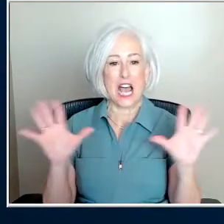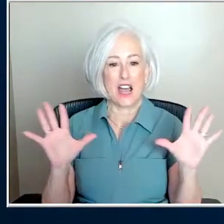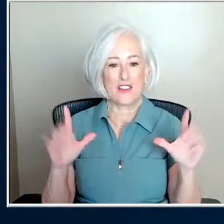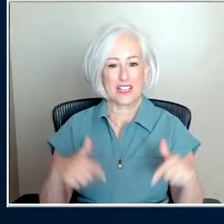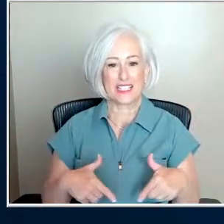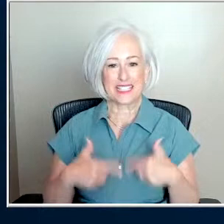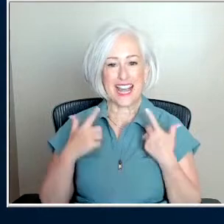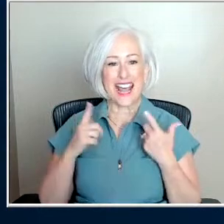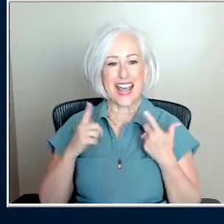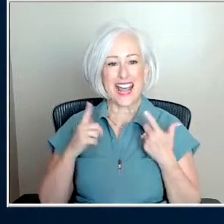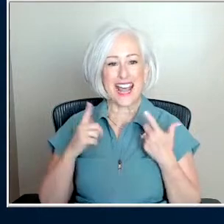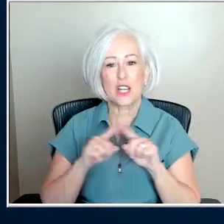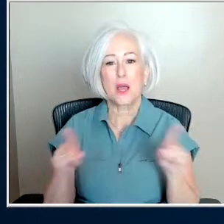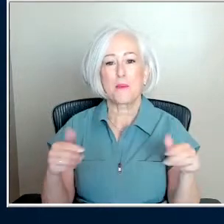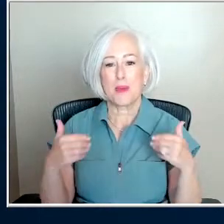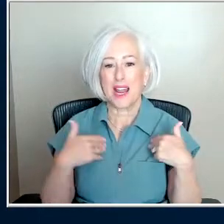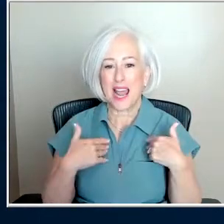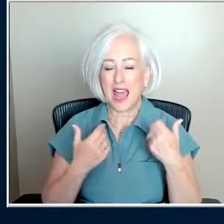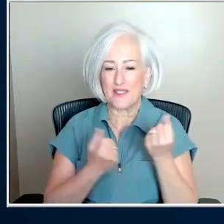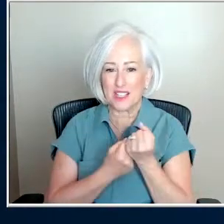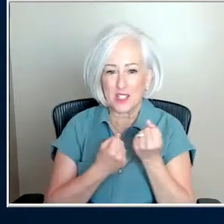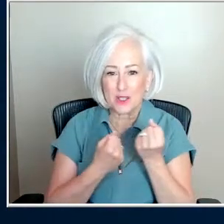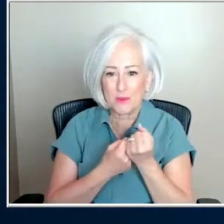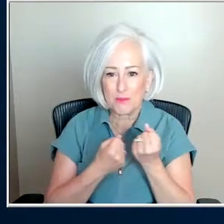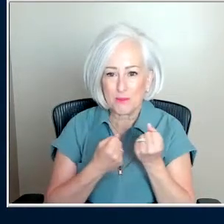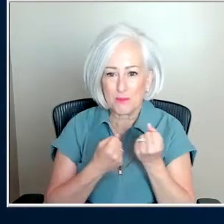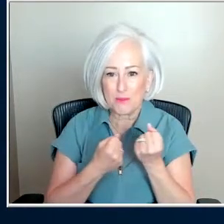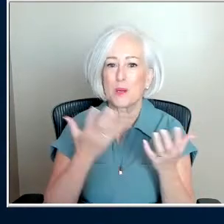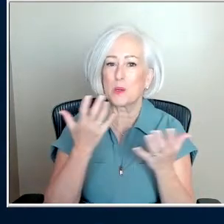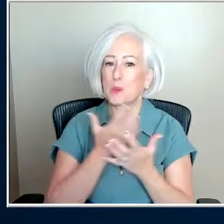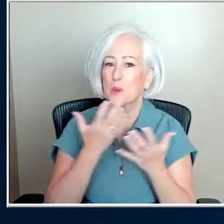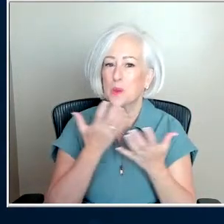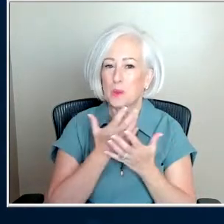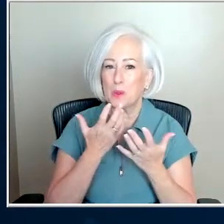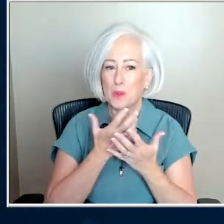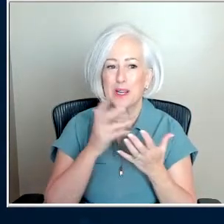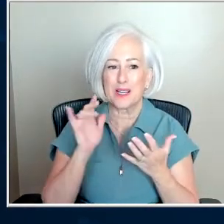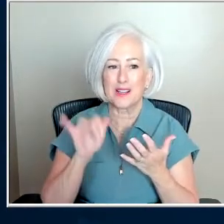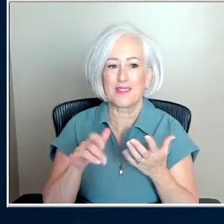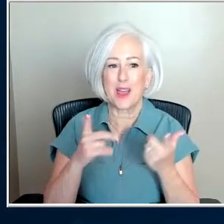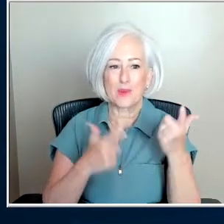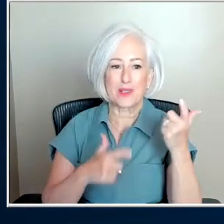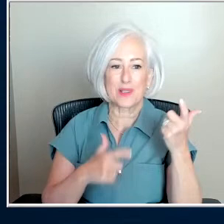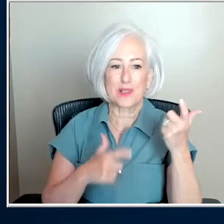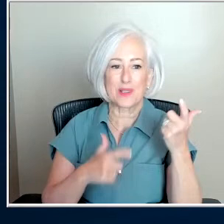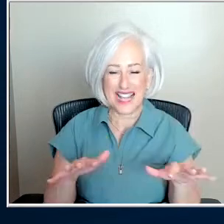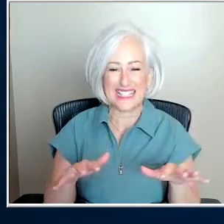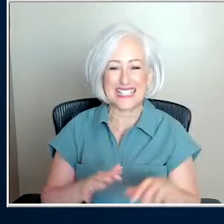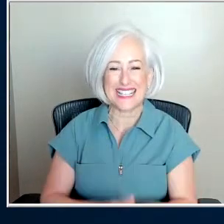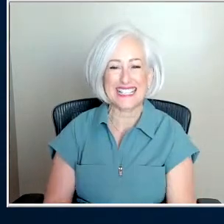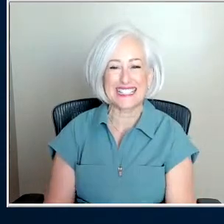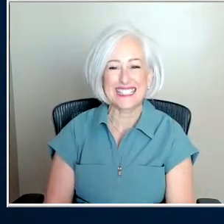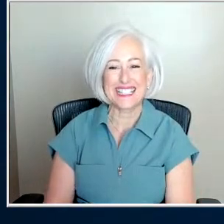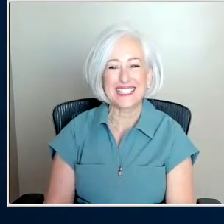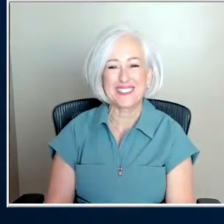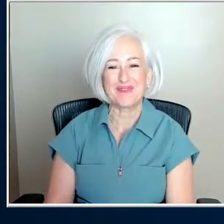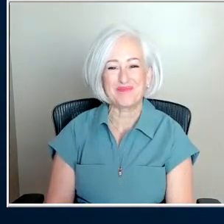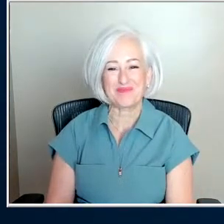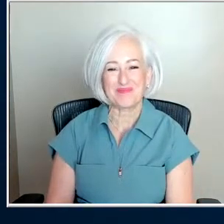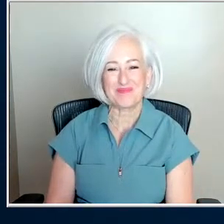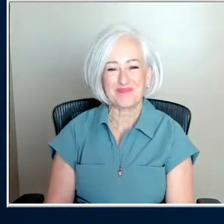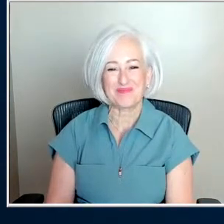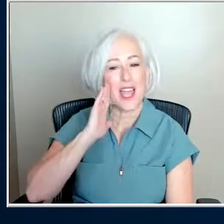but just having the support that we had was the biggest blessing. I knew I had to have that